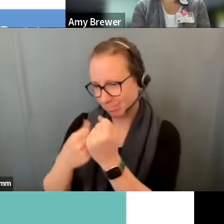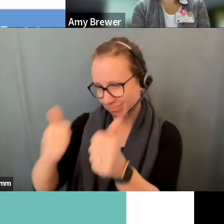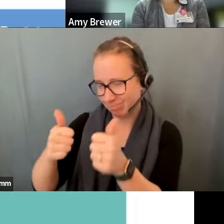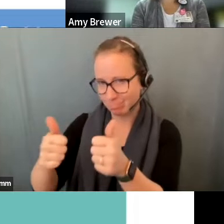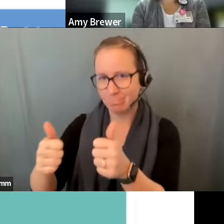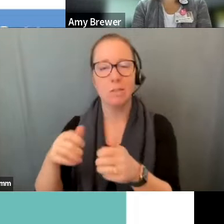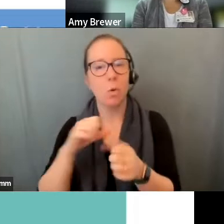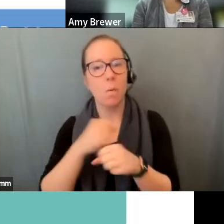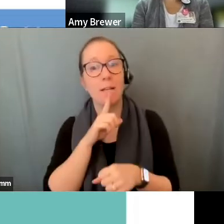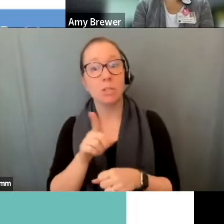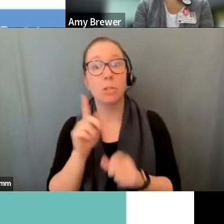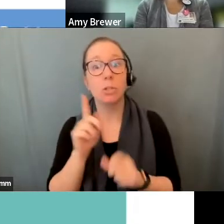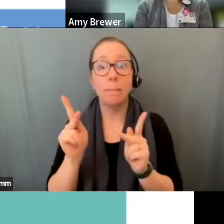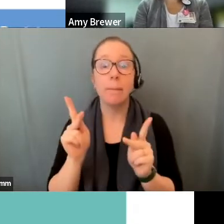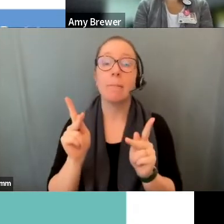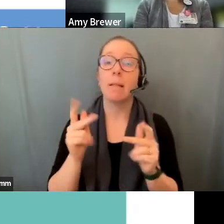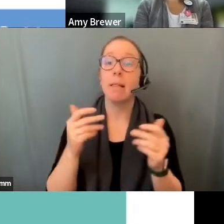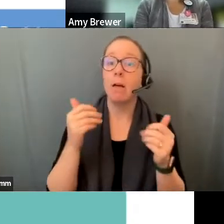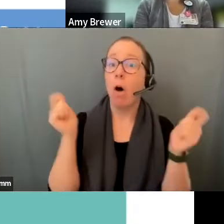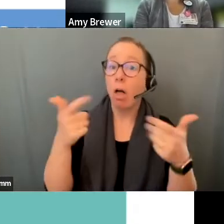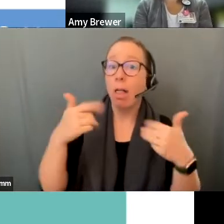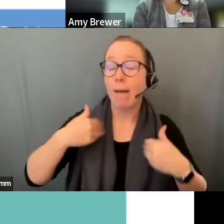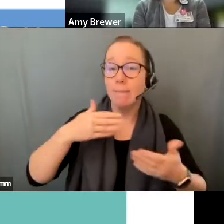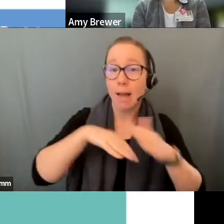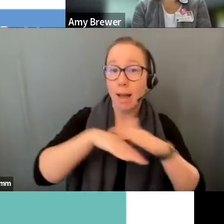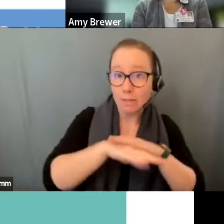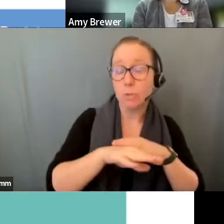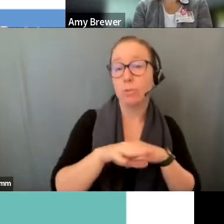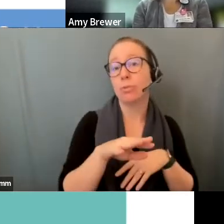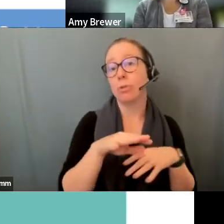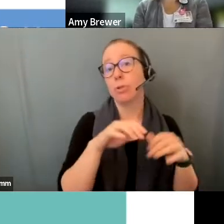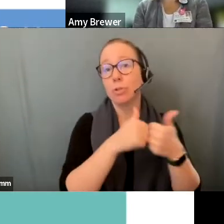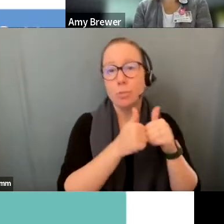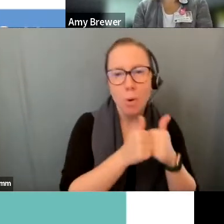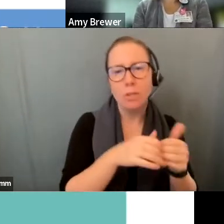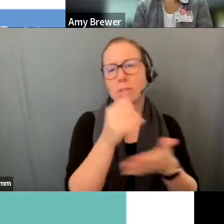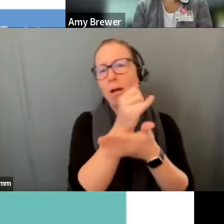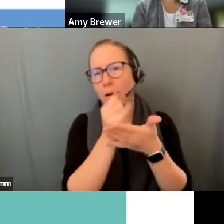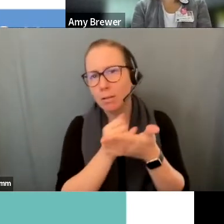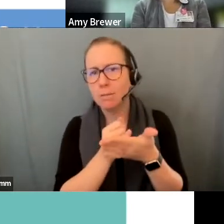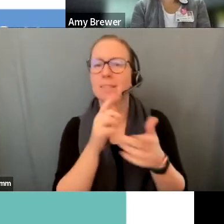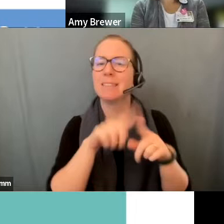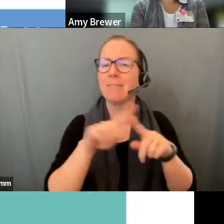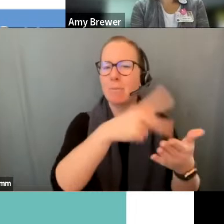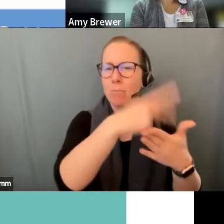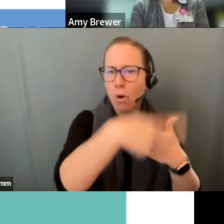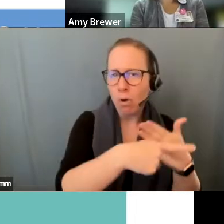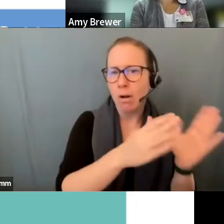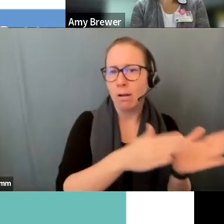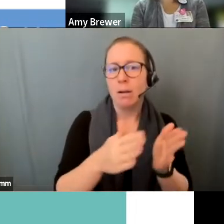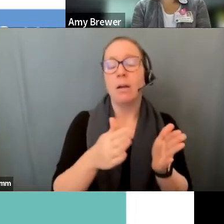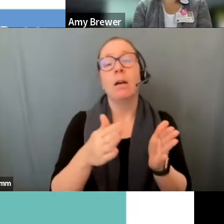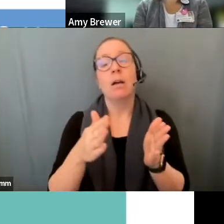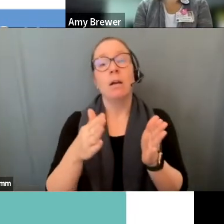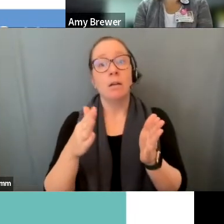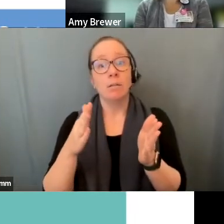sure everybody has access to recreation programs, whether it's sports or arts, whether everybody has